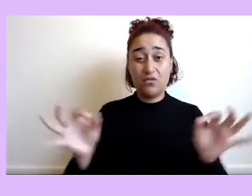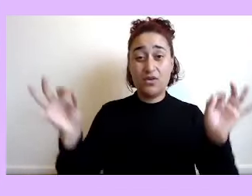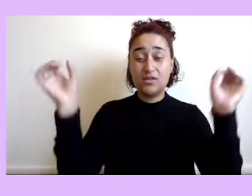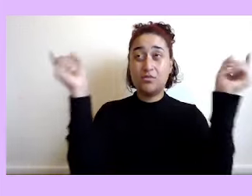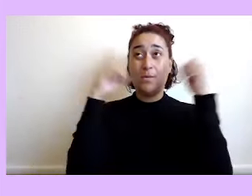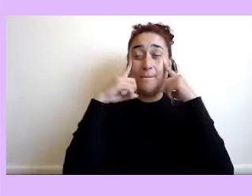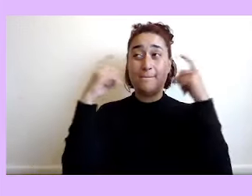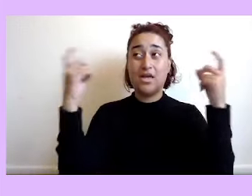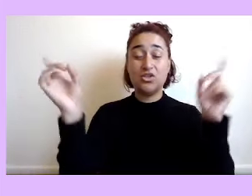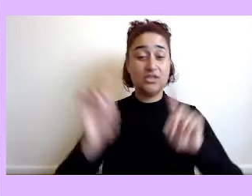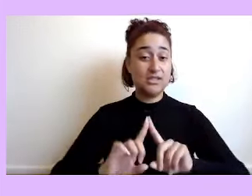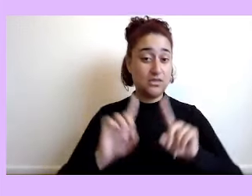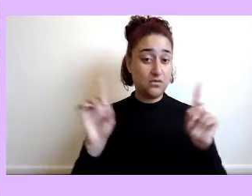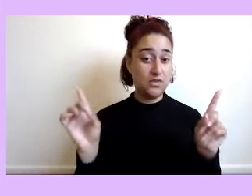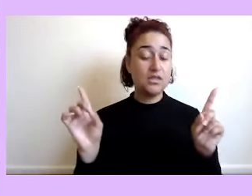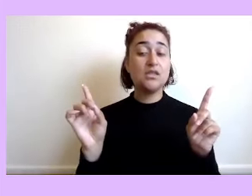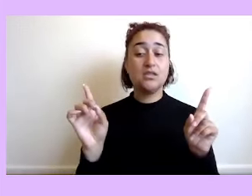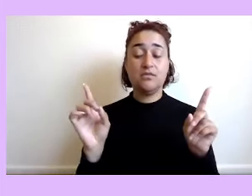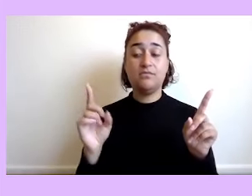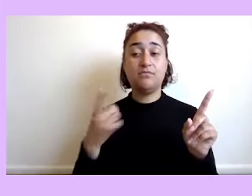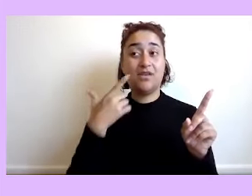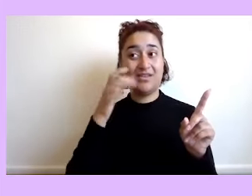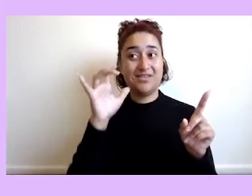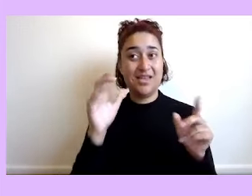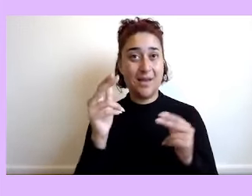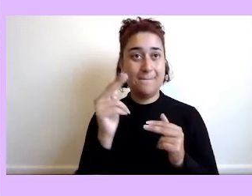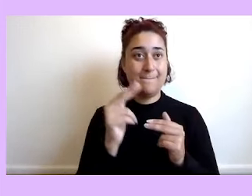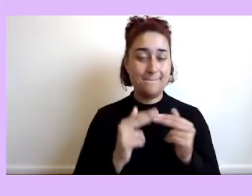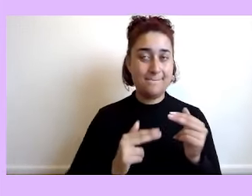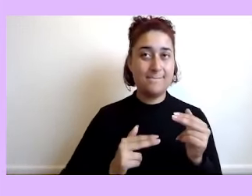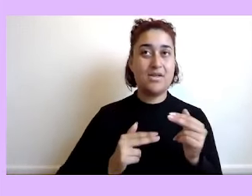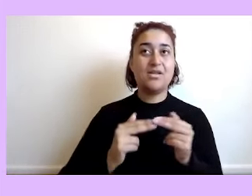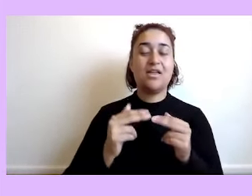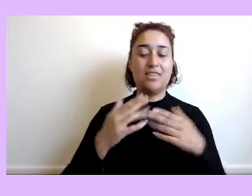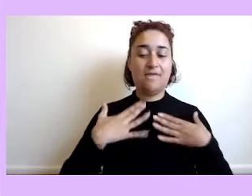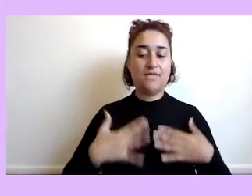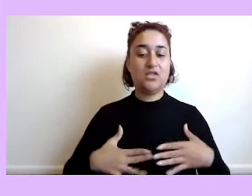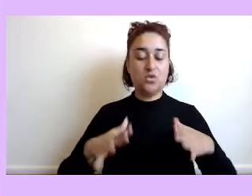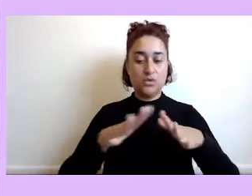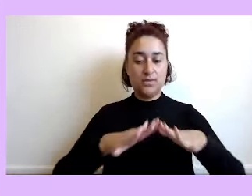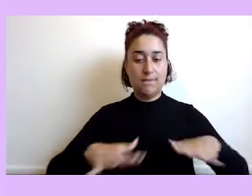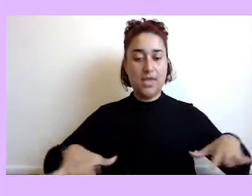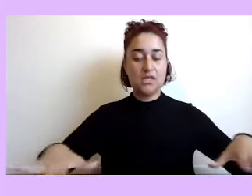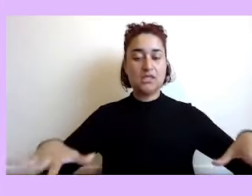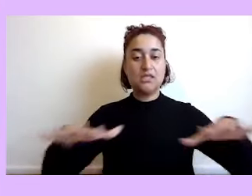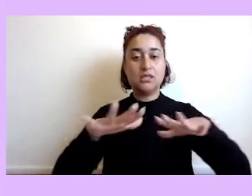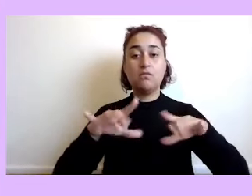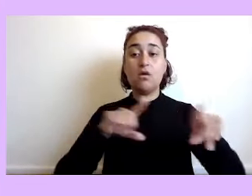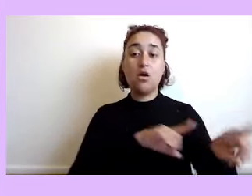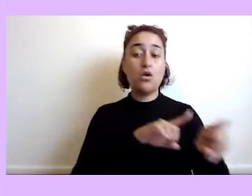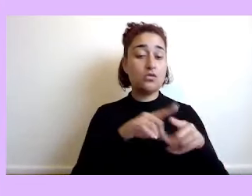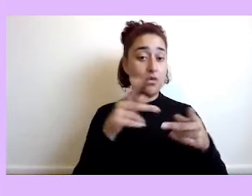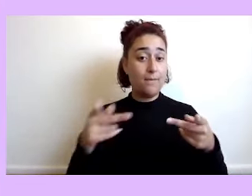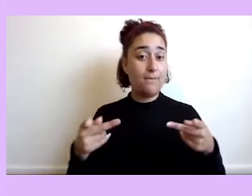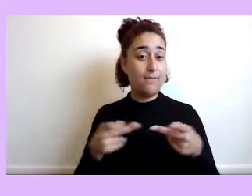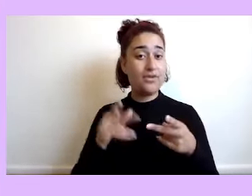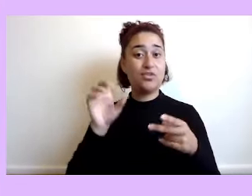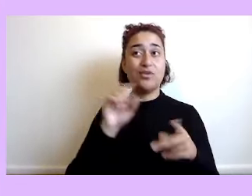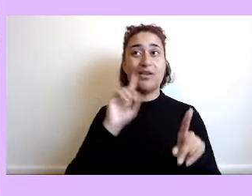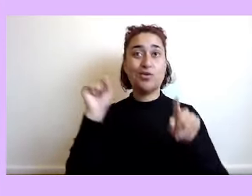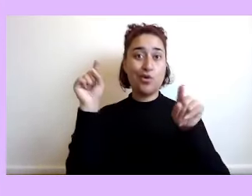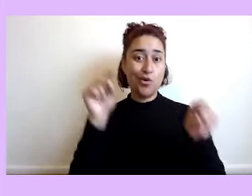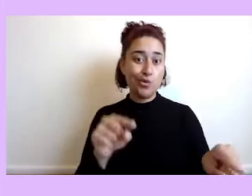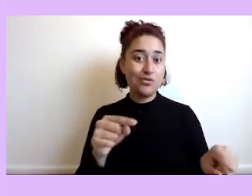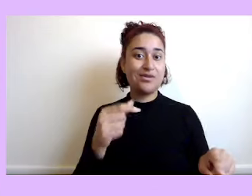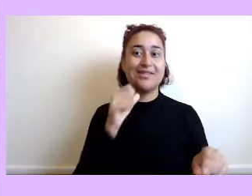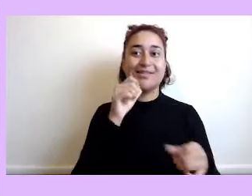differently, because that building, the physical space of that, but also a place you can just go to because there's not